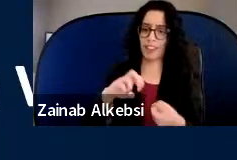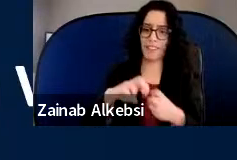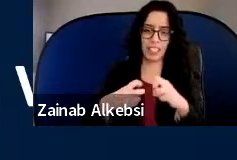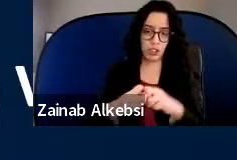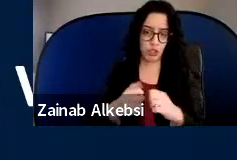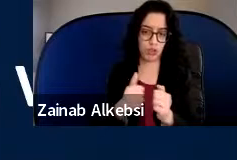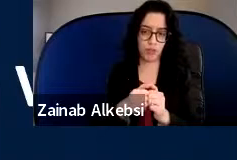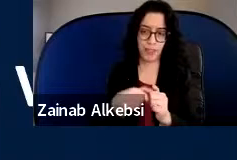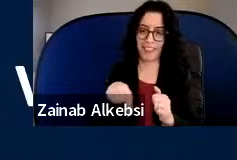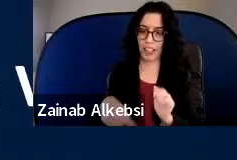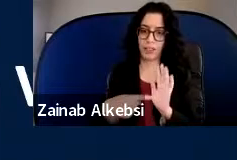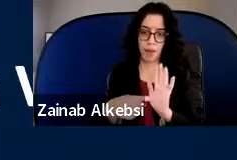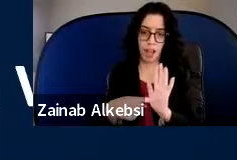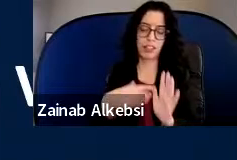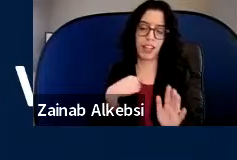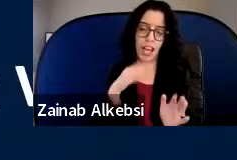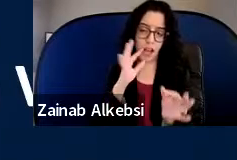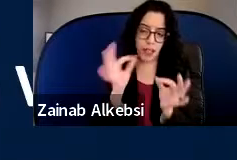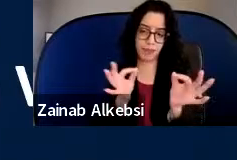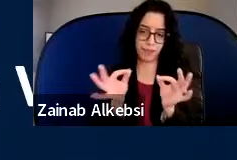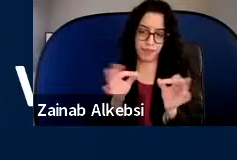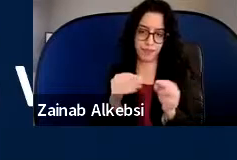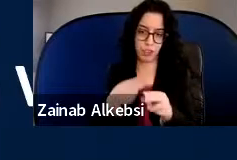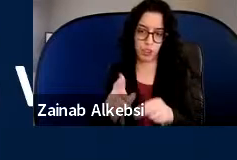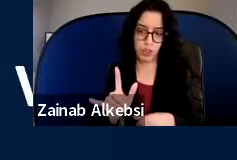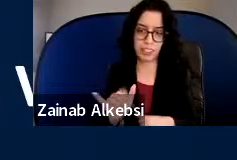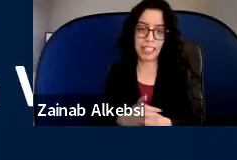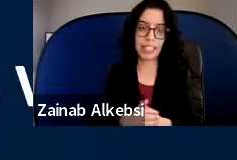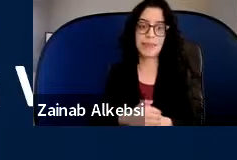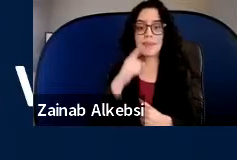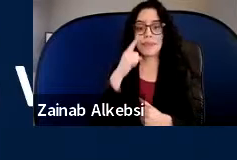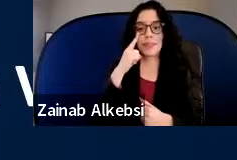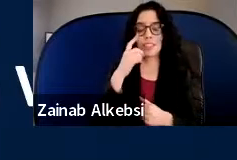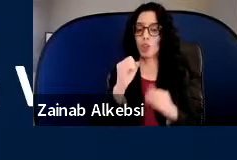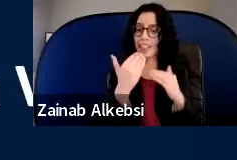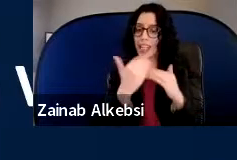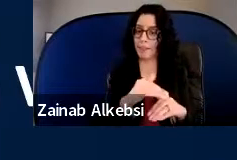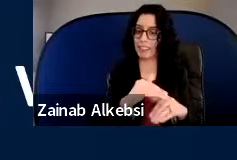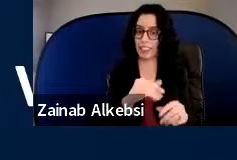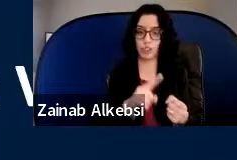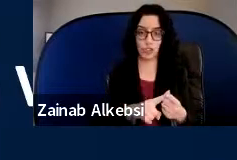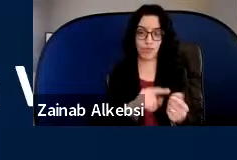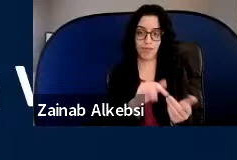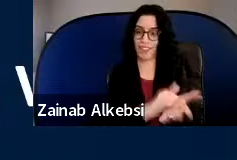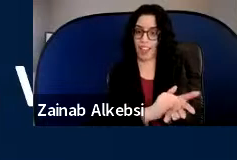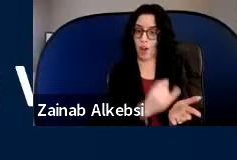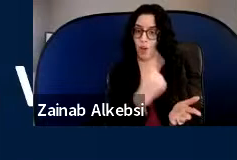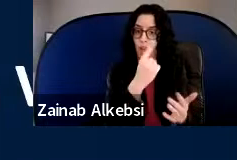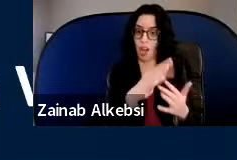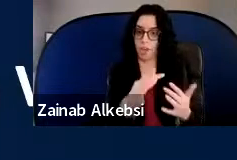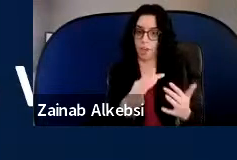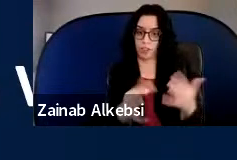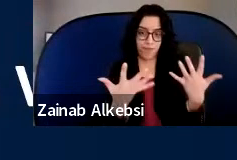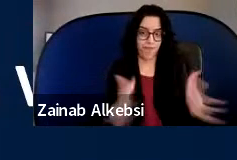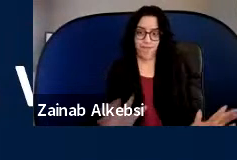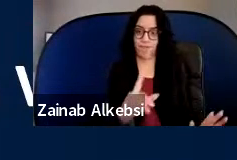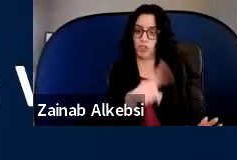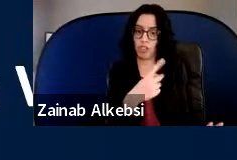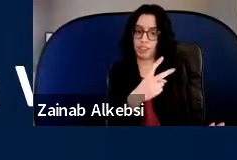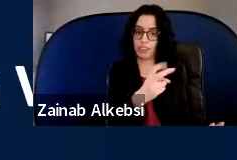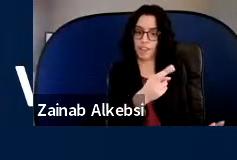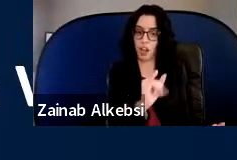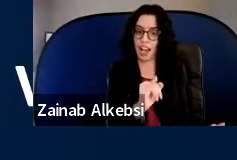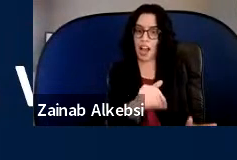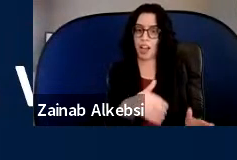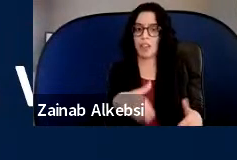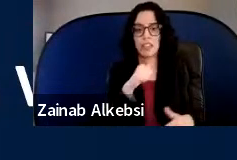at that medical facility. And we have seen multiple issues in existence with the VRI approach.